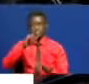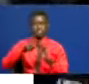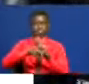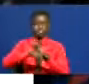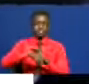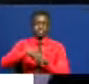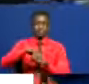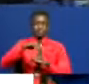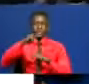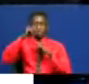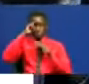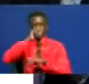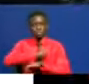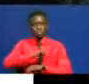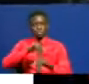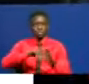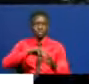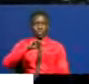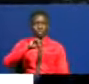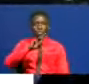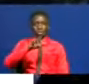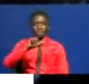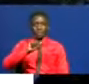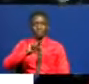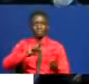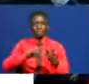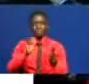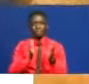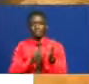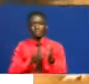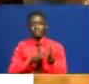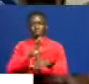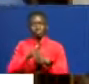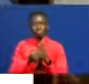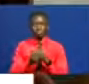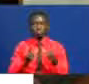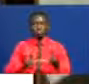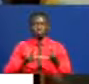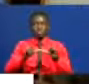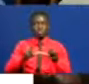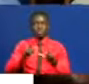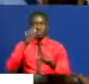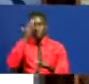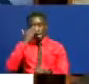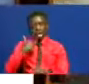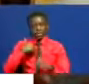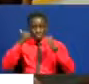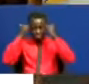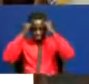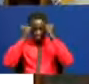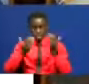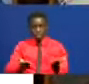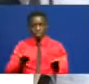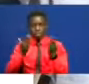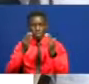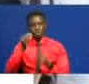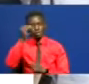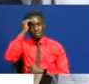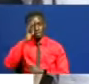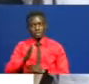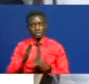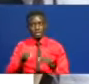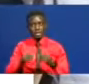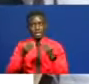mua sub County and machakos were awarded certificates for scaling up literacy levels among Learners Bridging the digital